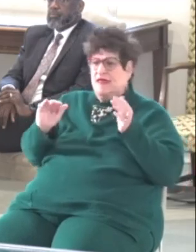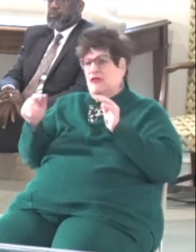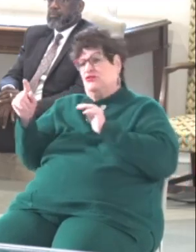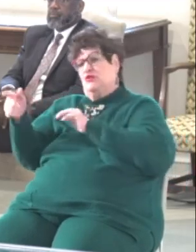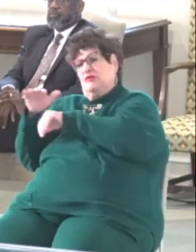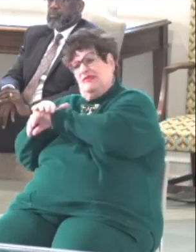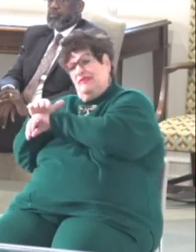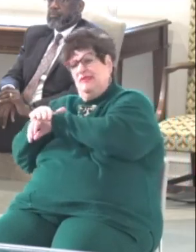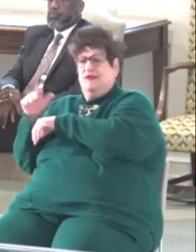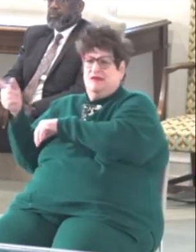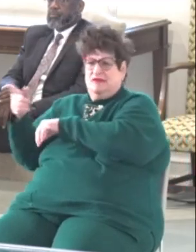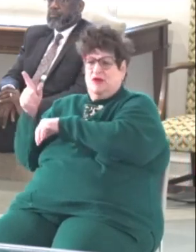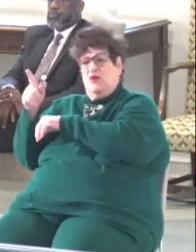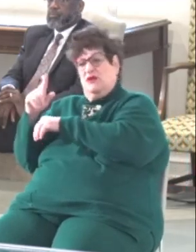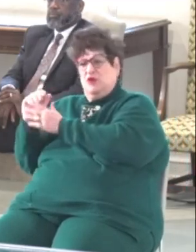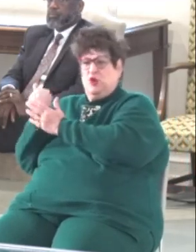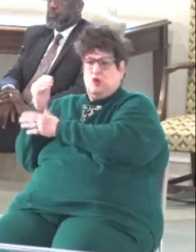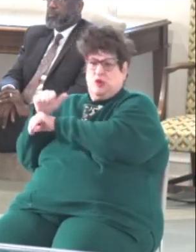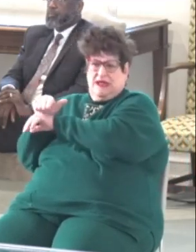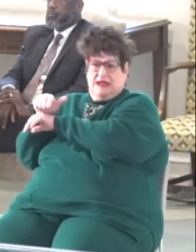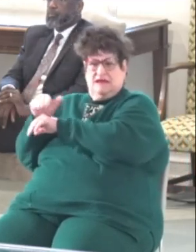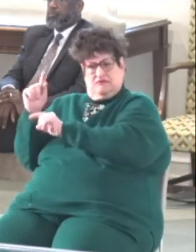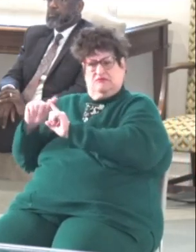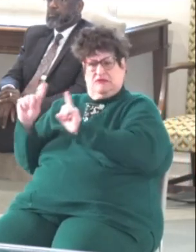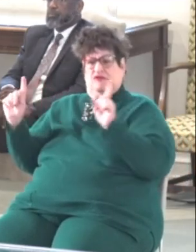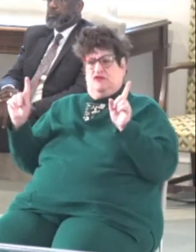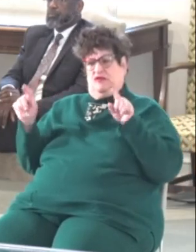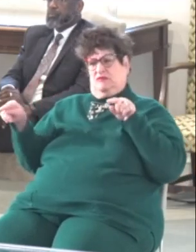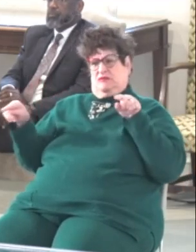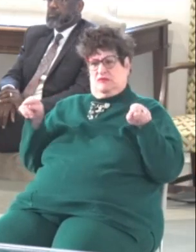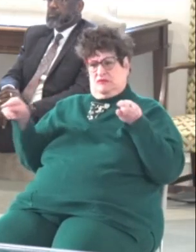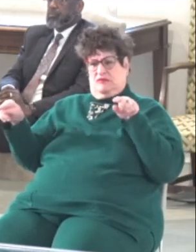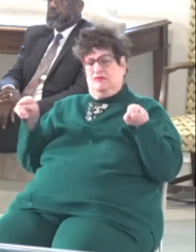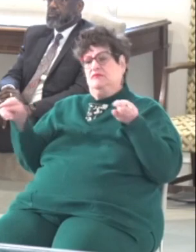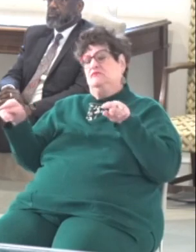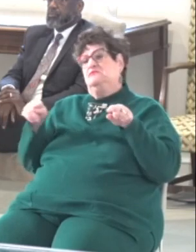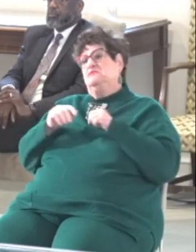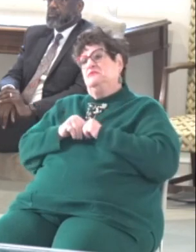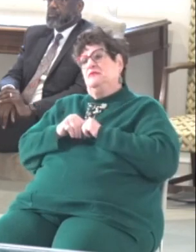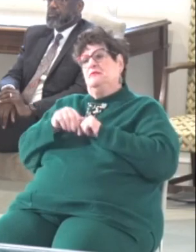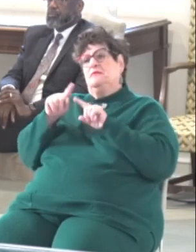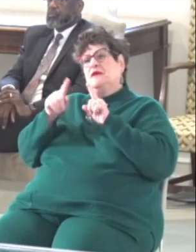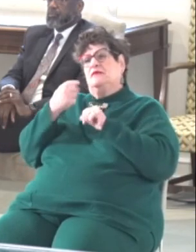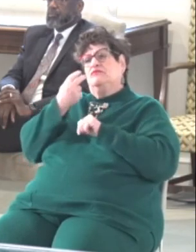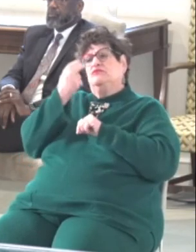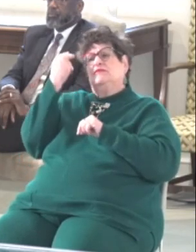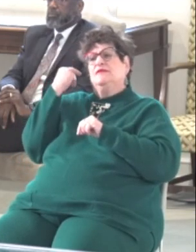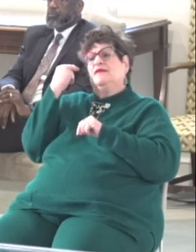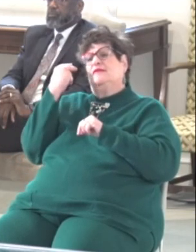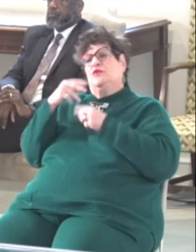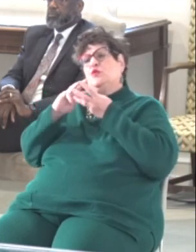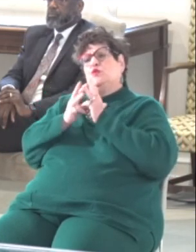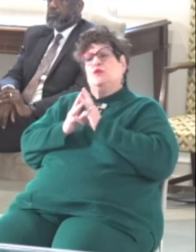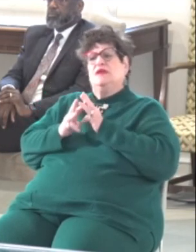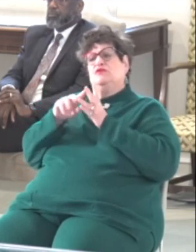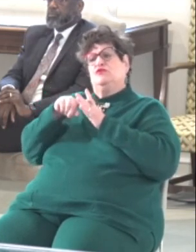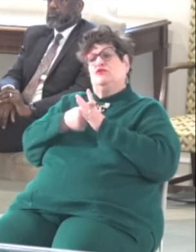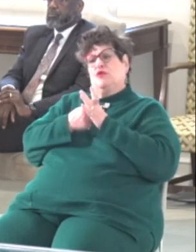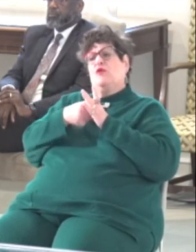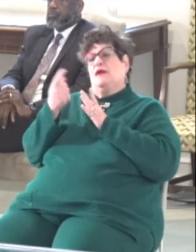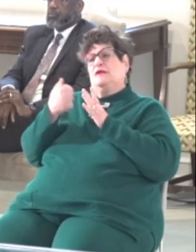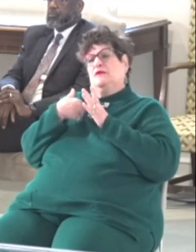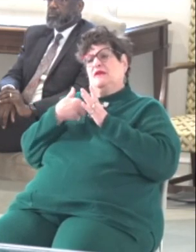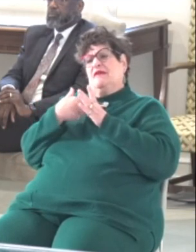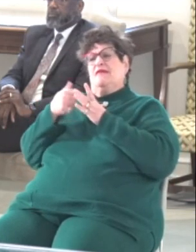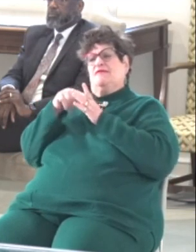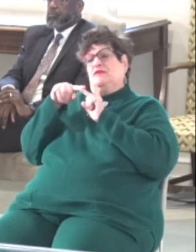England or New England. But many of us often think back to the stories of the solstices and the stone circles in the